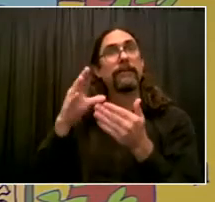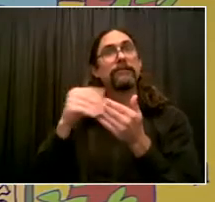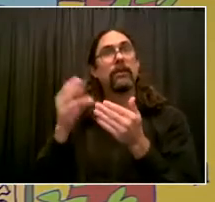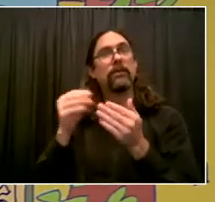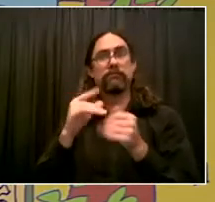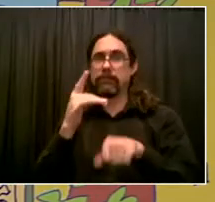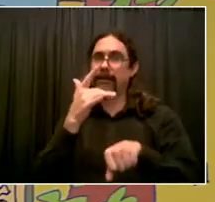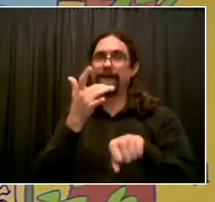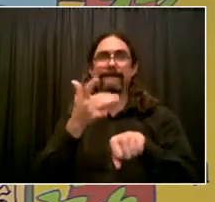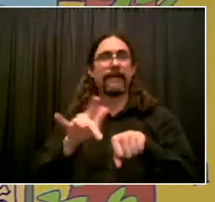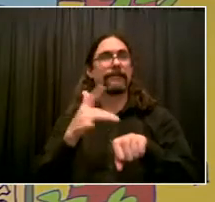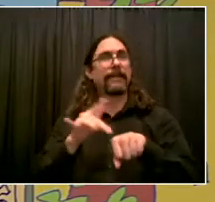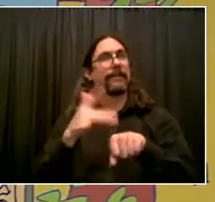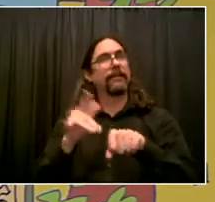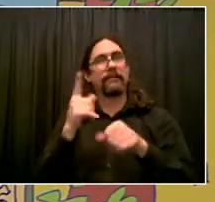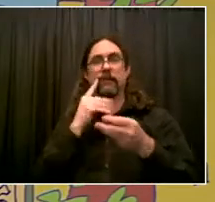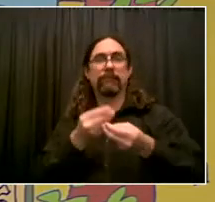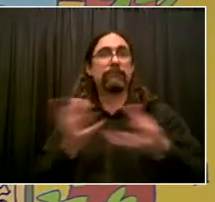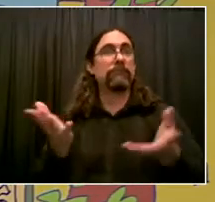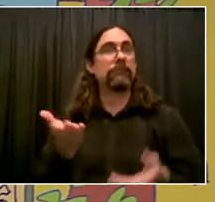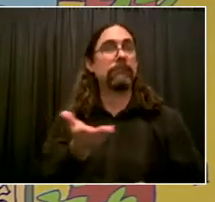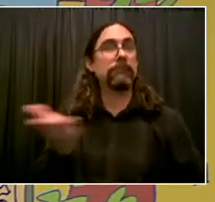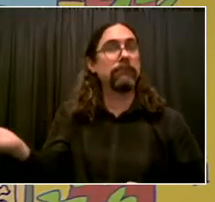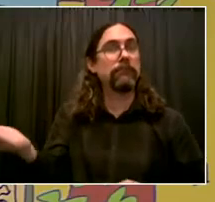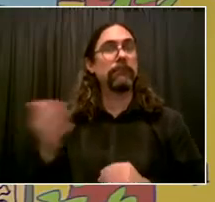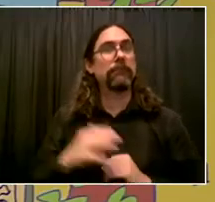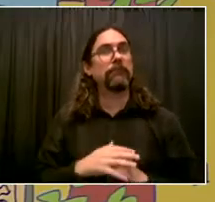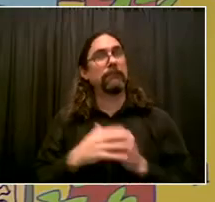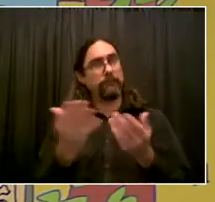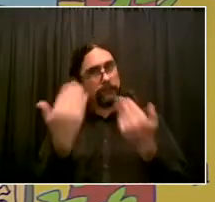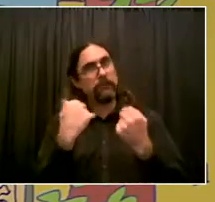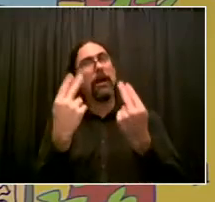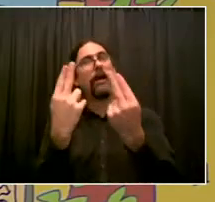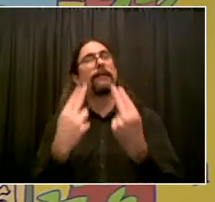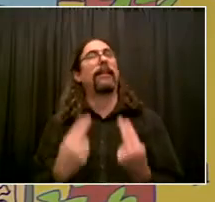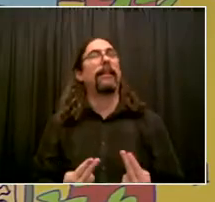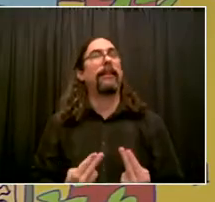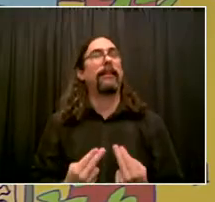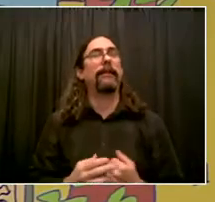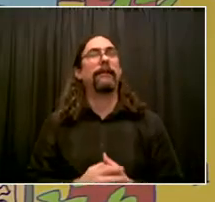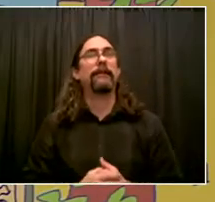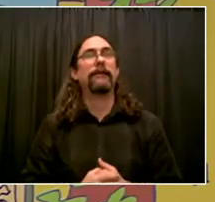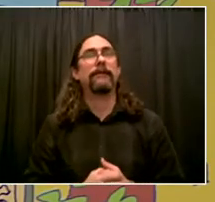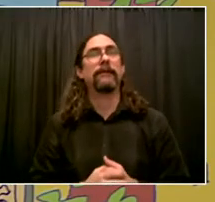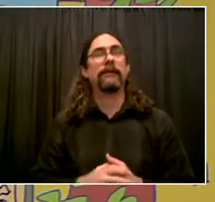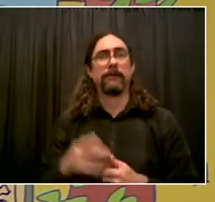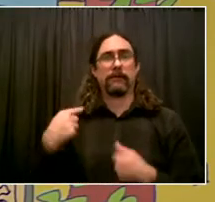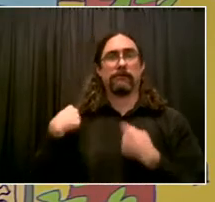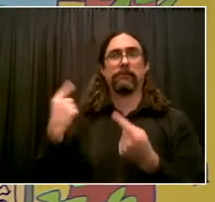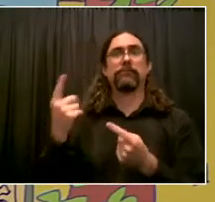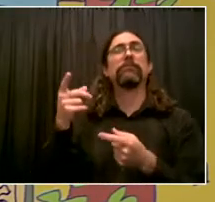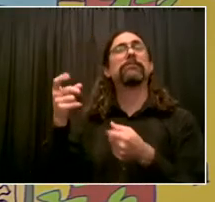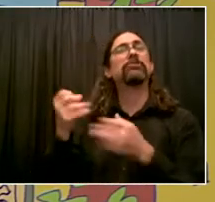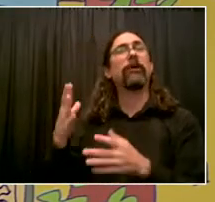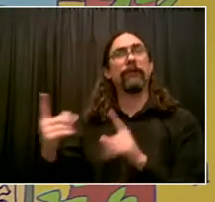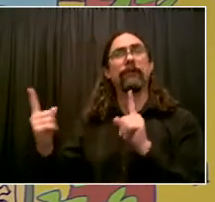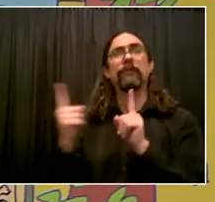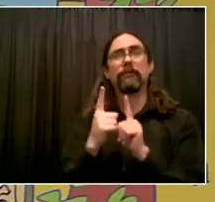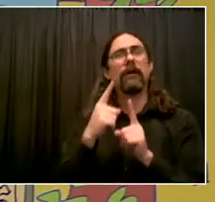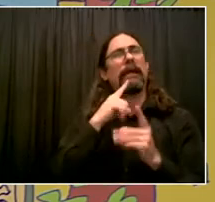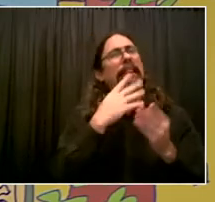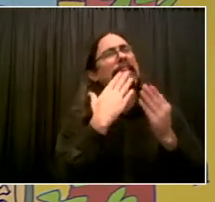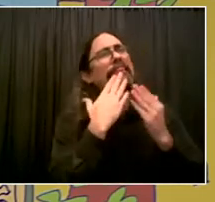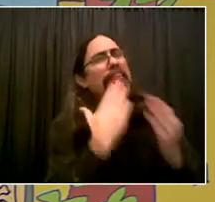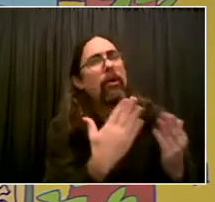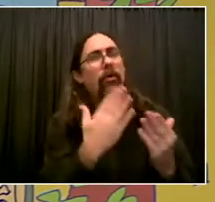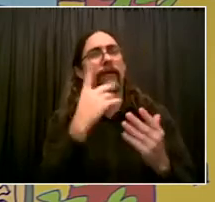They're coming forward, and they're taking up this plan. We're going to constantly look and see if there's anything else we can do that makes sense. But I